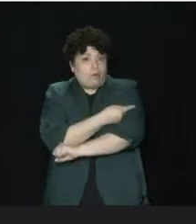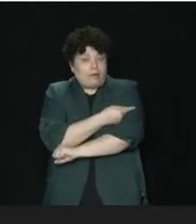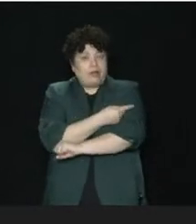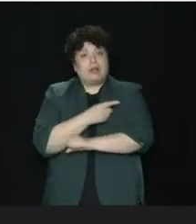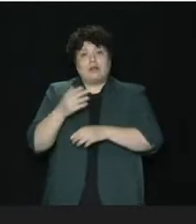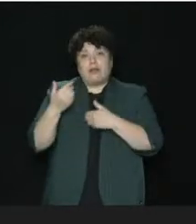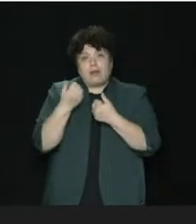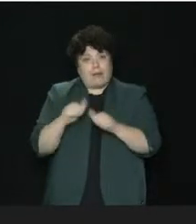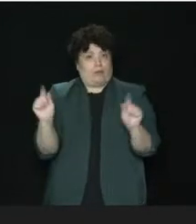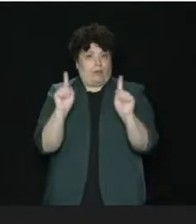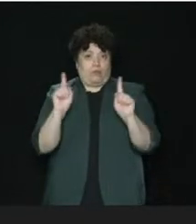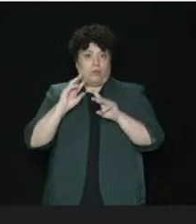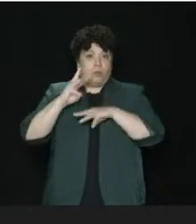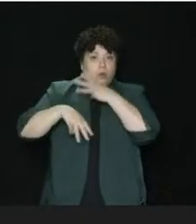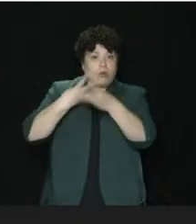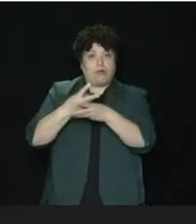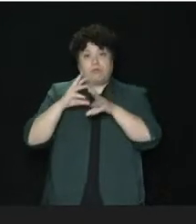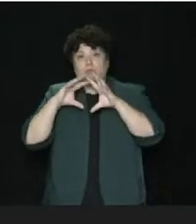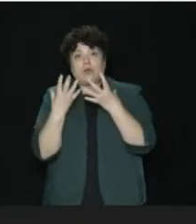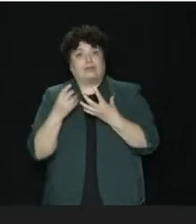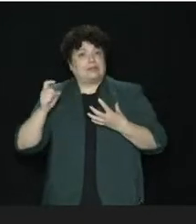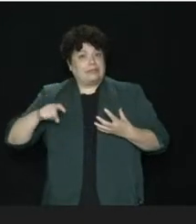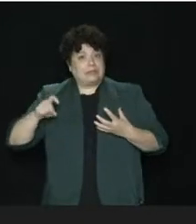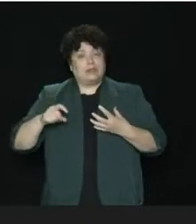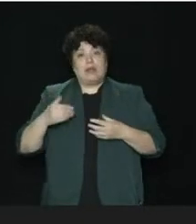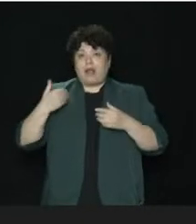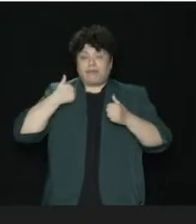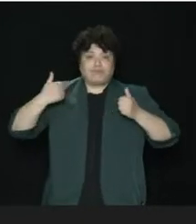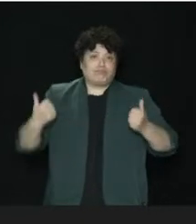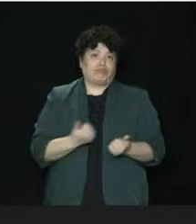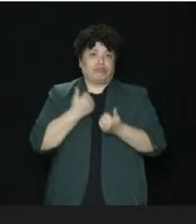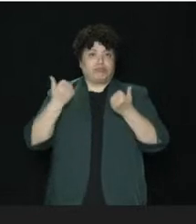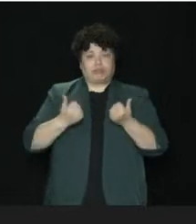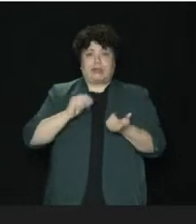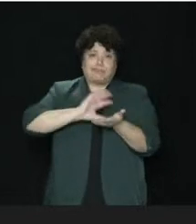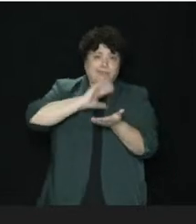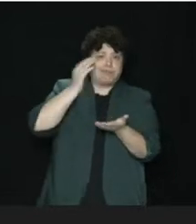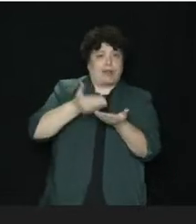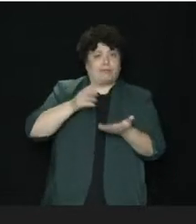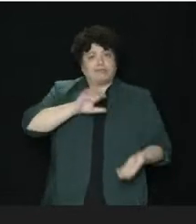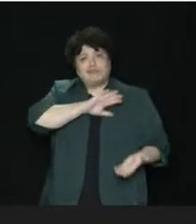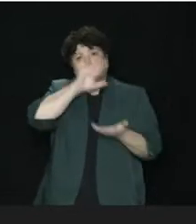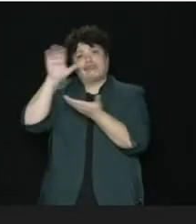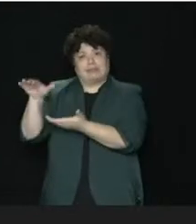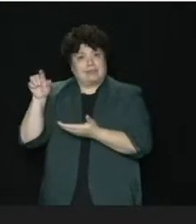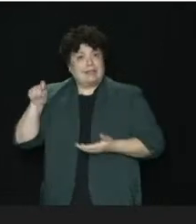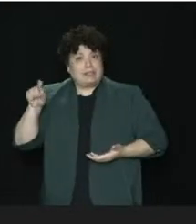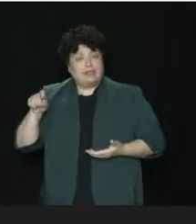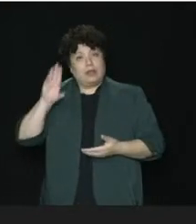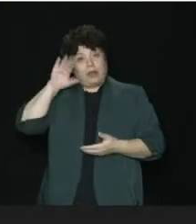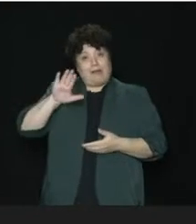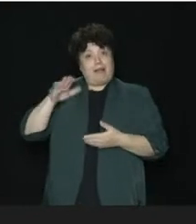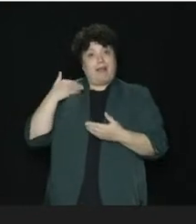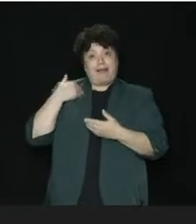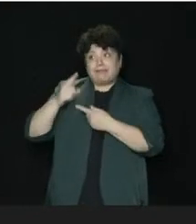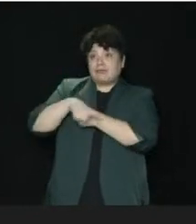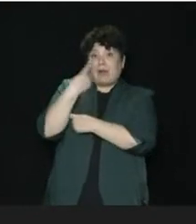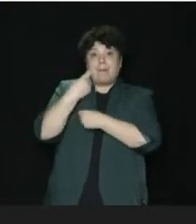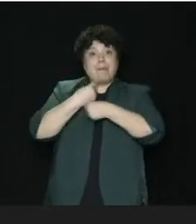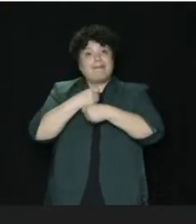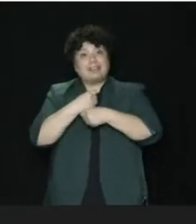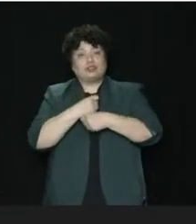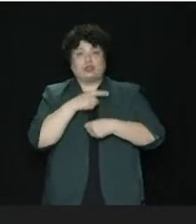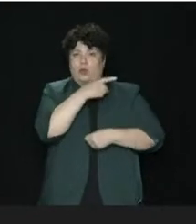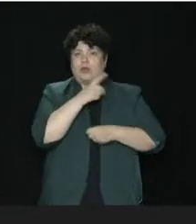quickly and in as large quantities as possible. I know the conversations around patent protections are ongoing, and